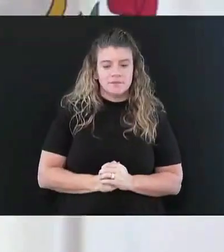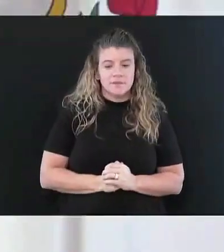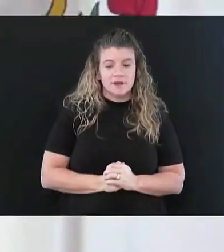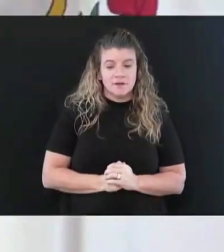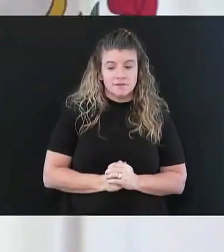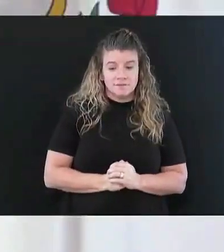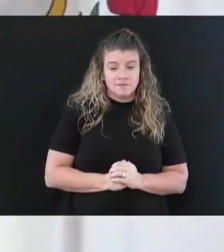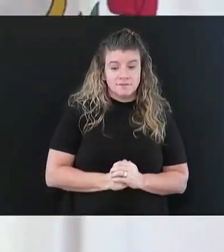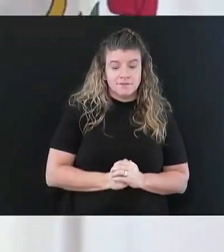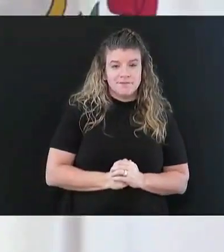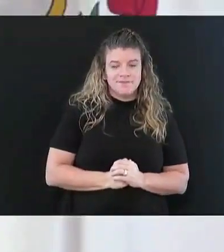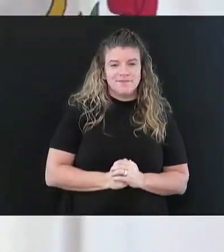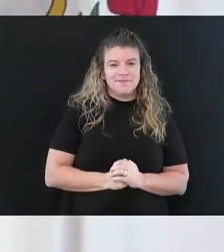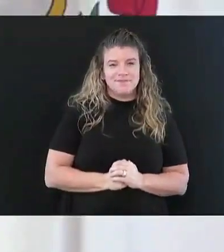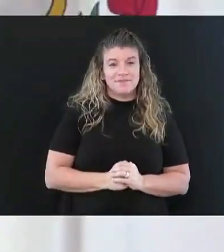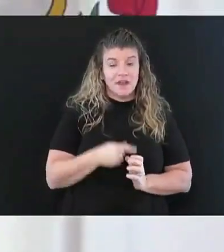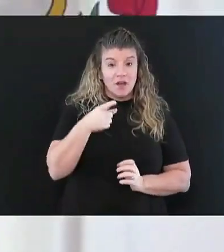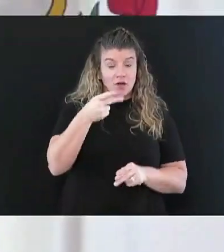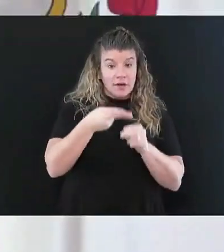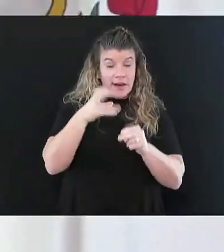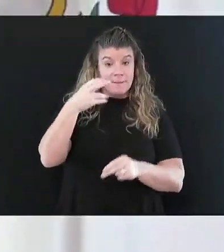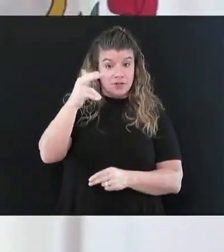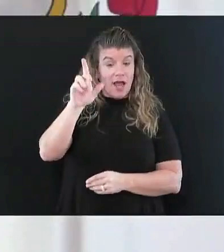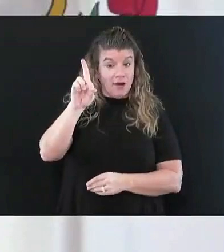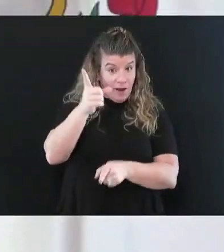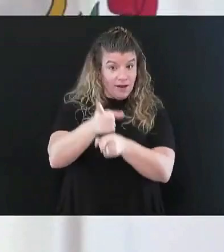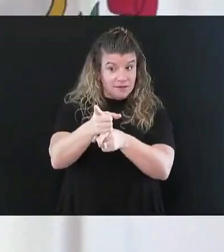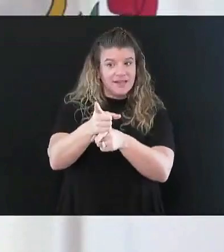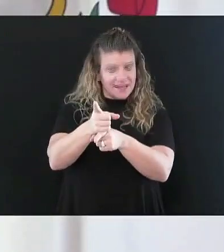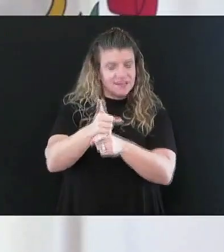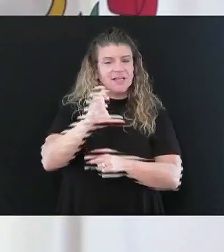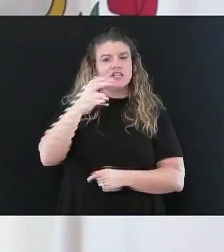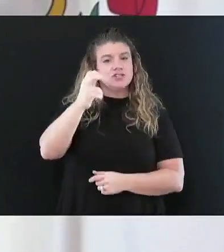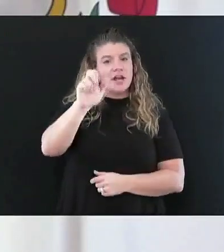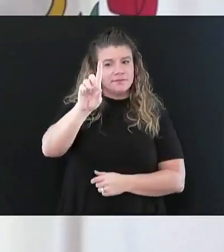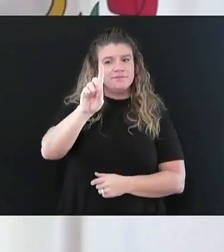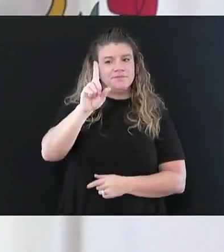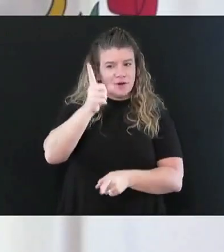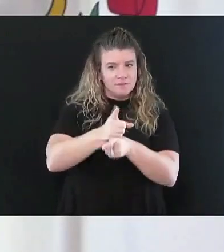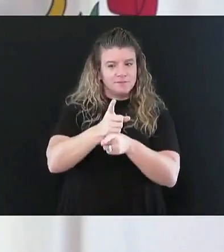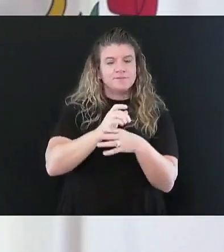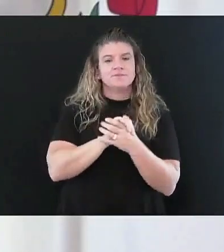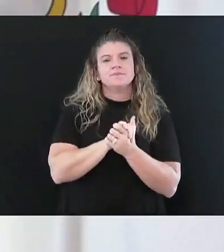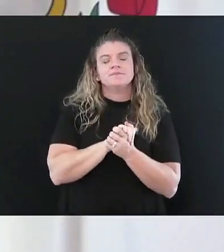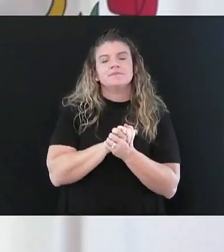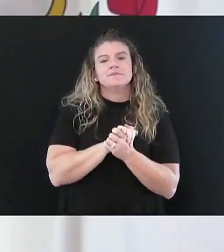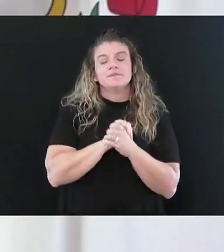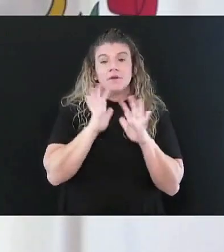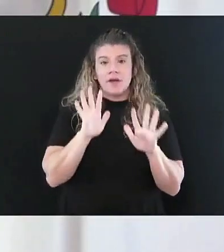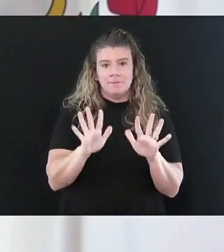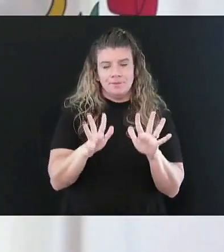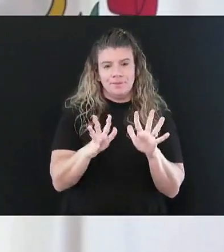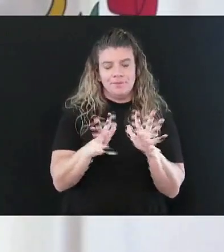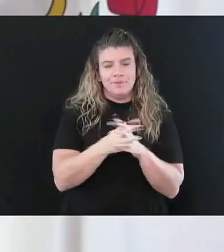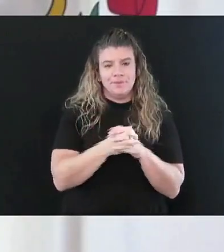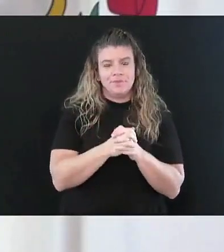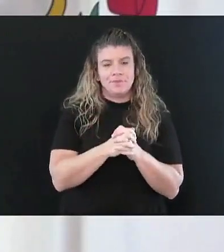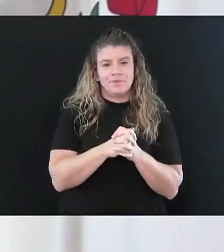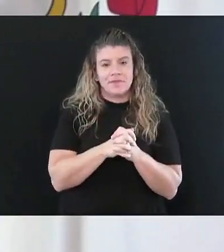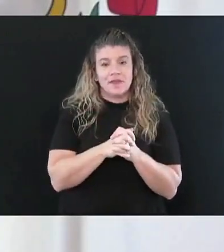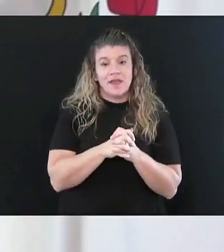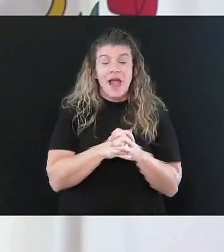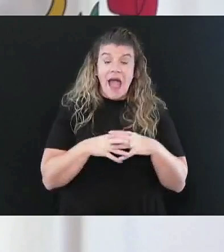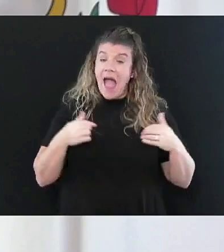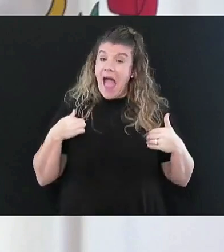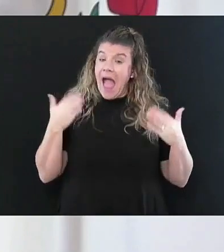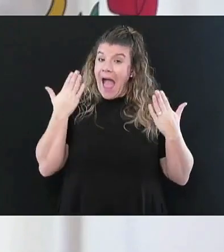Was this Chad? Is that correct? Okay. Chad, listen, I don't know what's